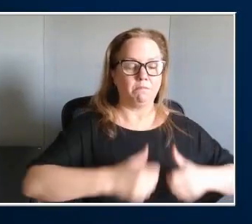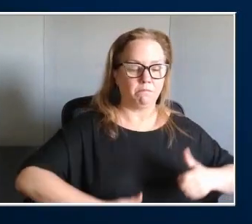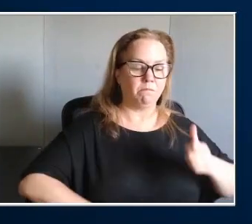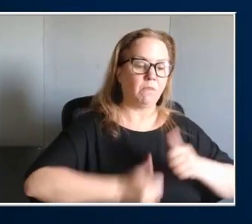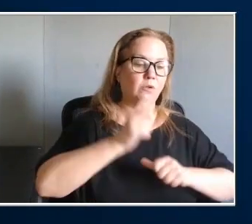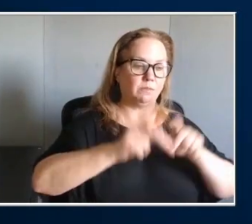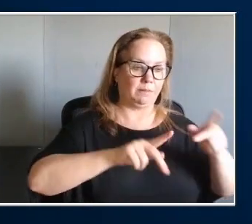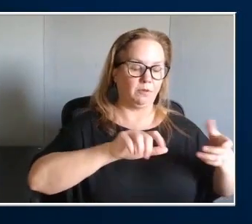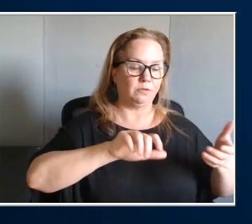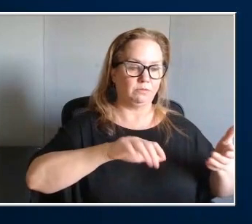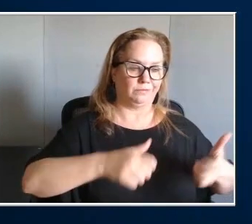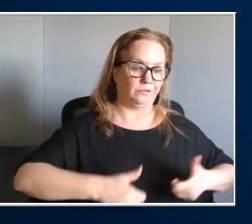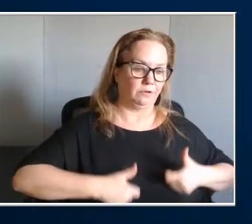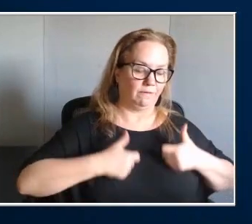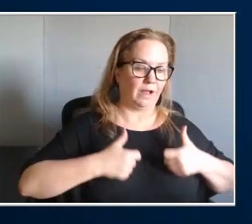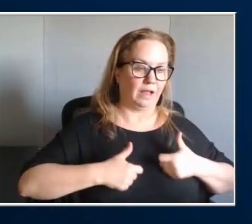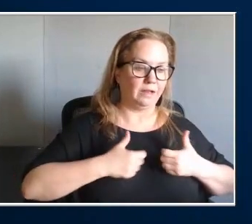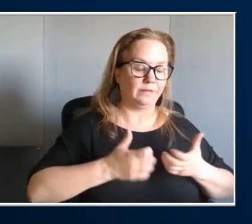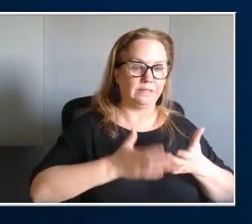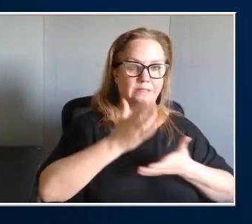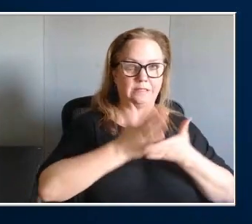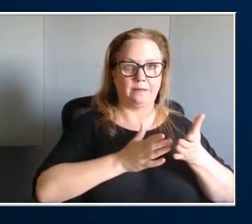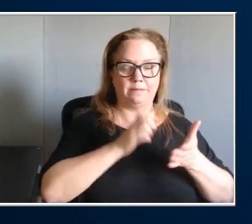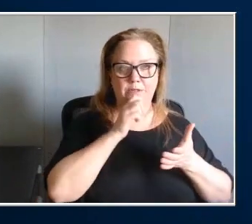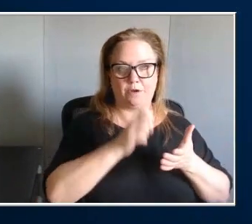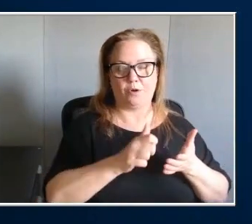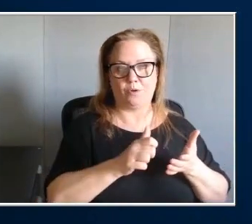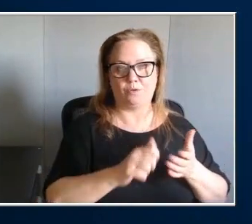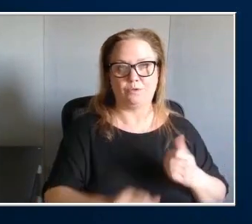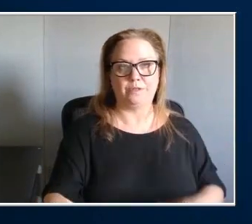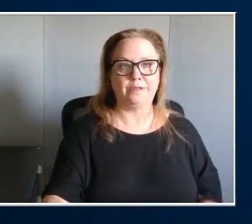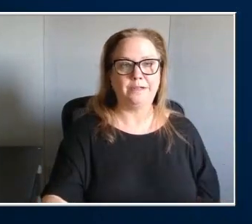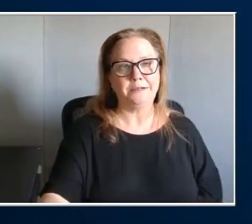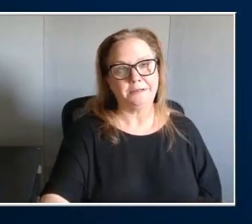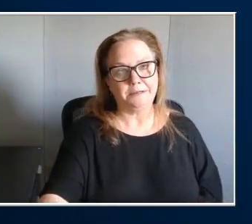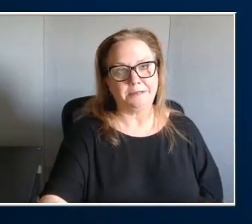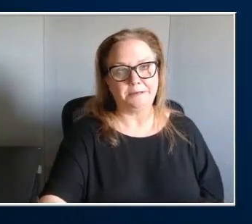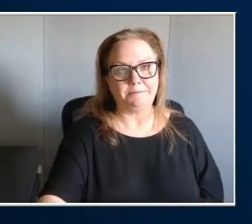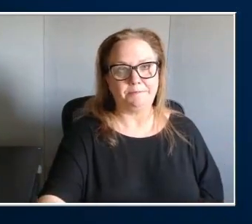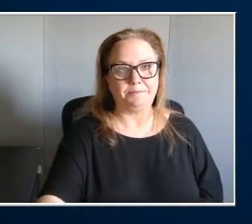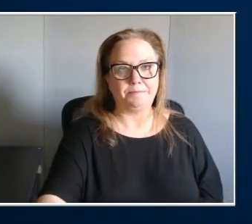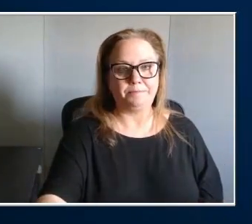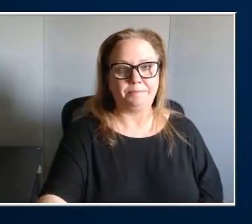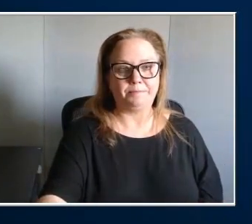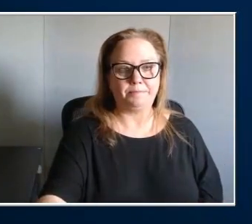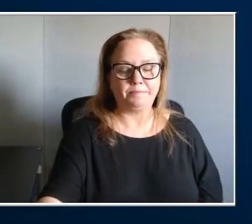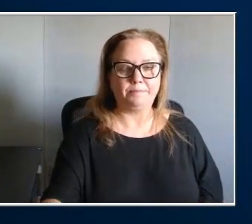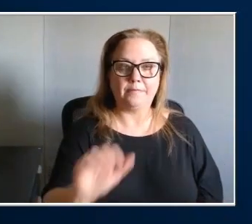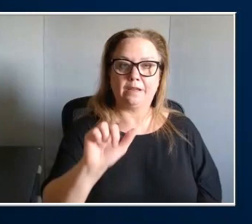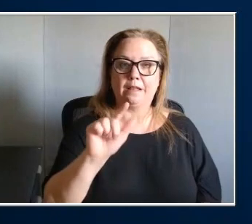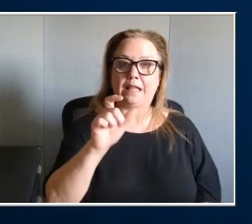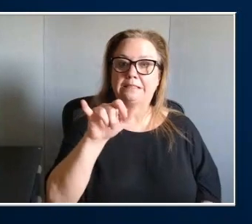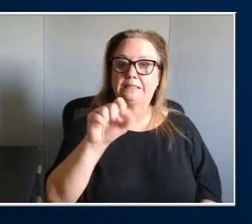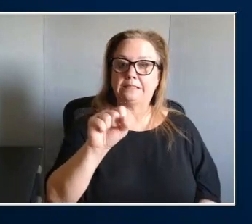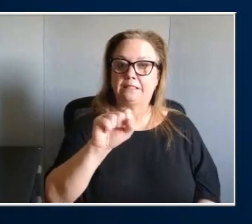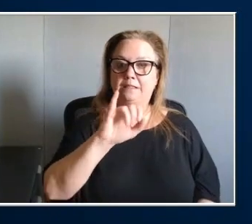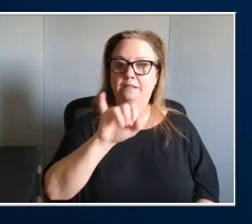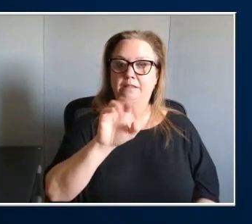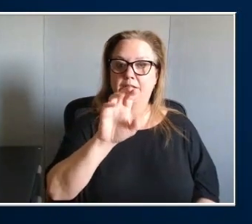lot. My history here as an ICU doctor with our terrific OB folks. So, all right, Alexis.